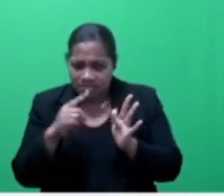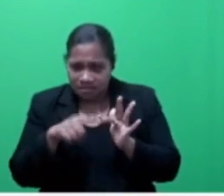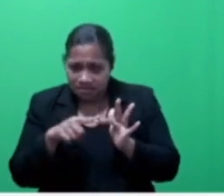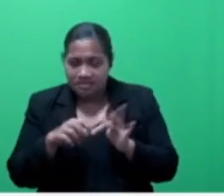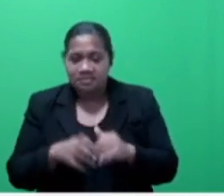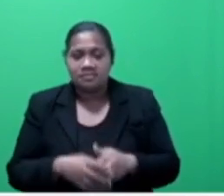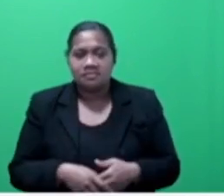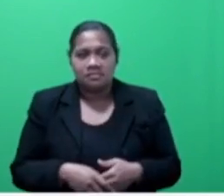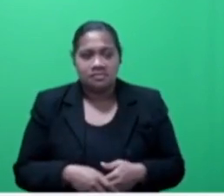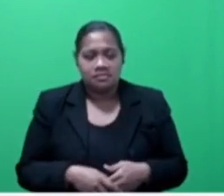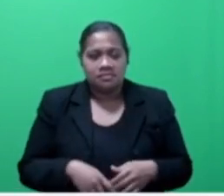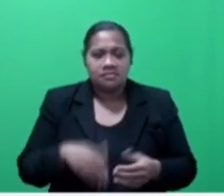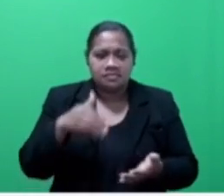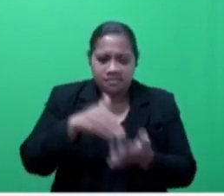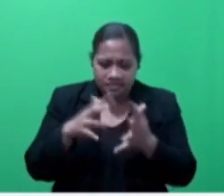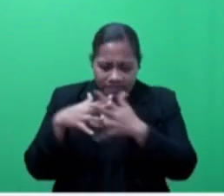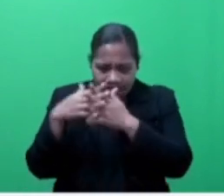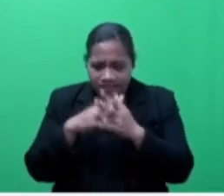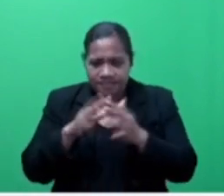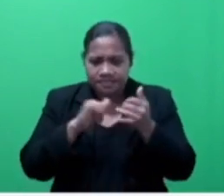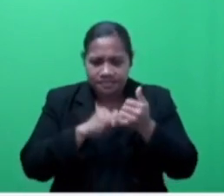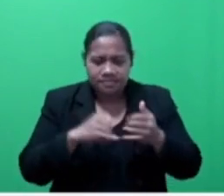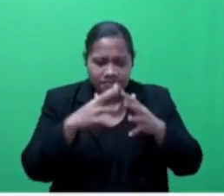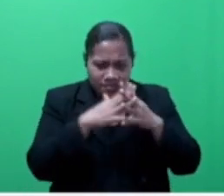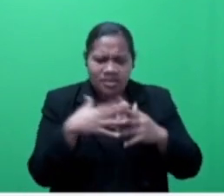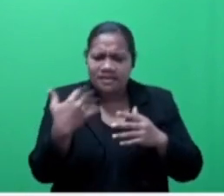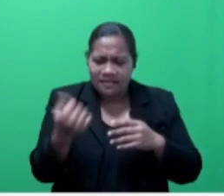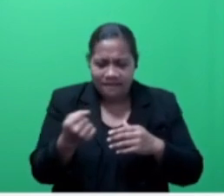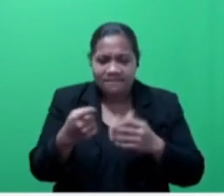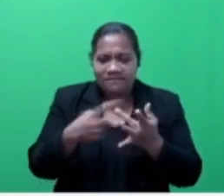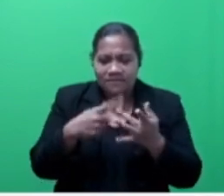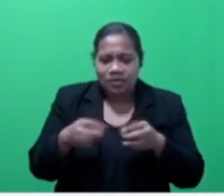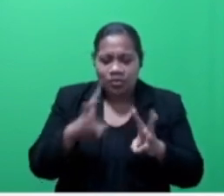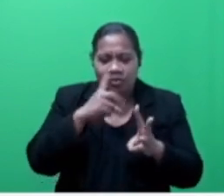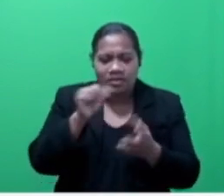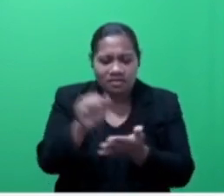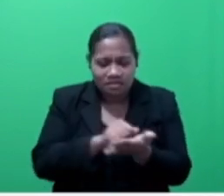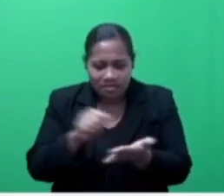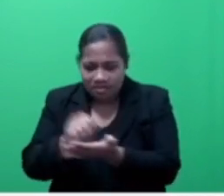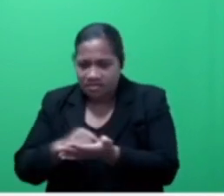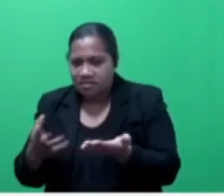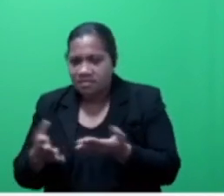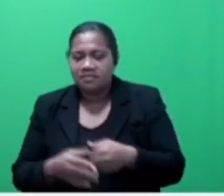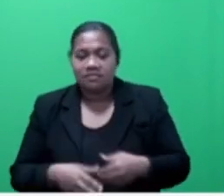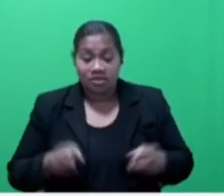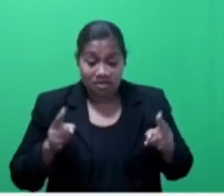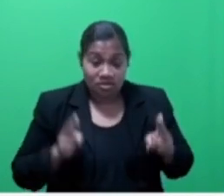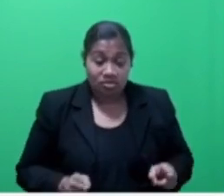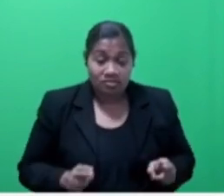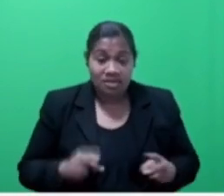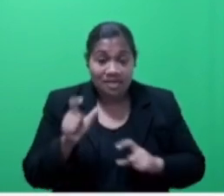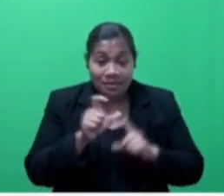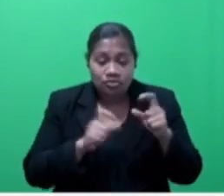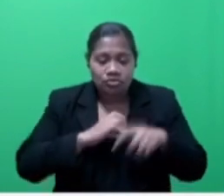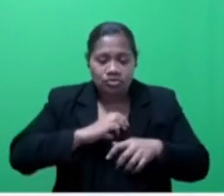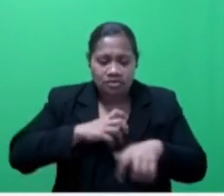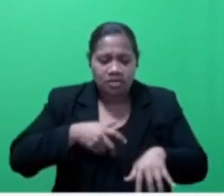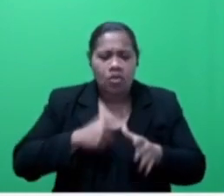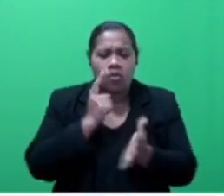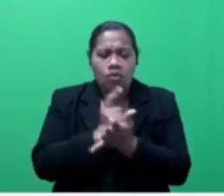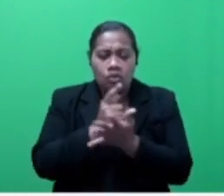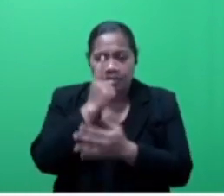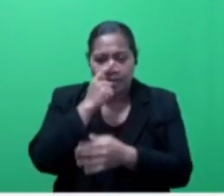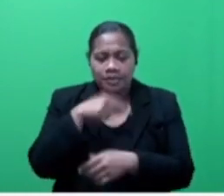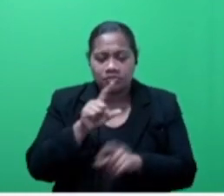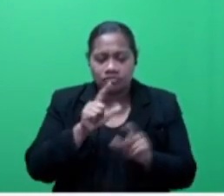South American countries grow it. So there are alternatives. And I think as we've seen with the human capacity to be able to adapt, a lot of people do change. So if you have